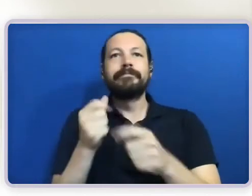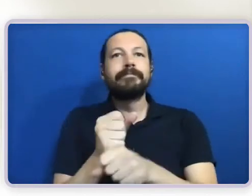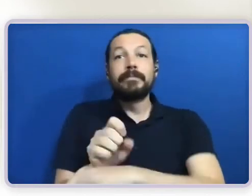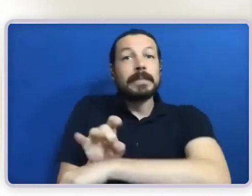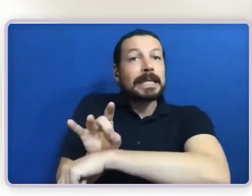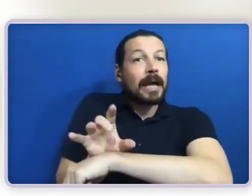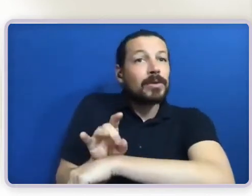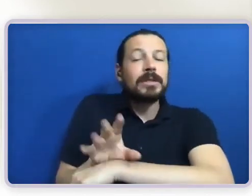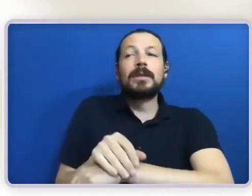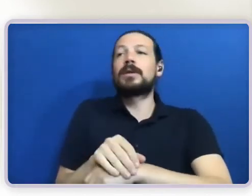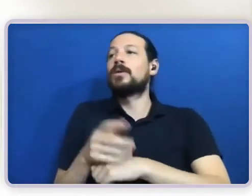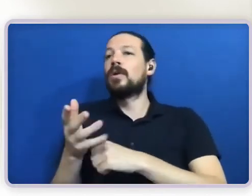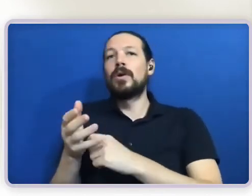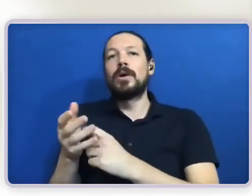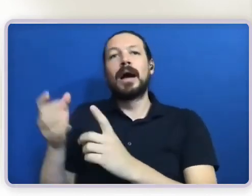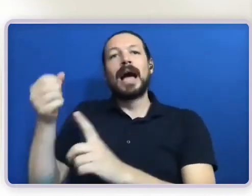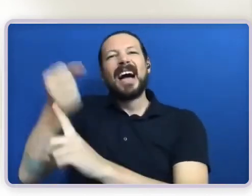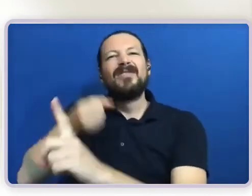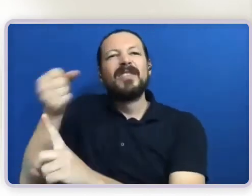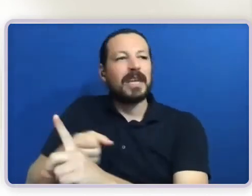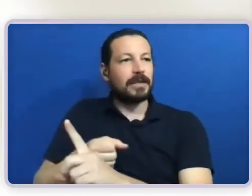counselling and the disability advocates.